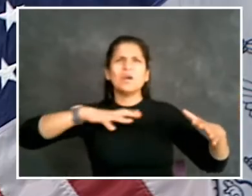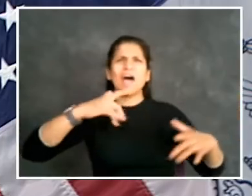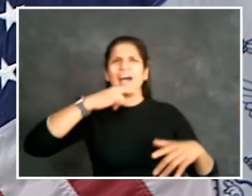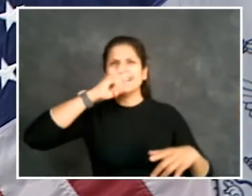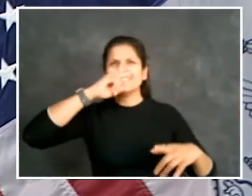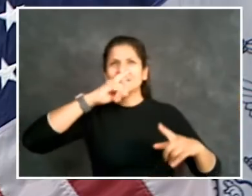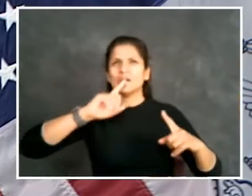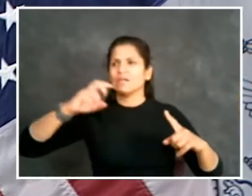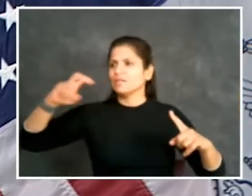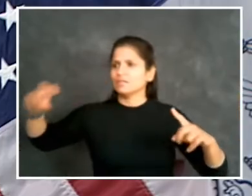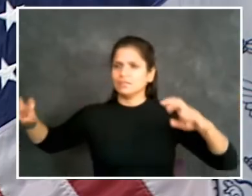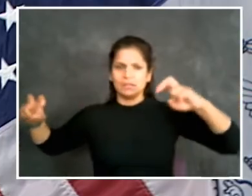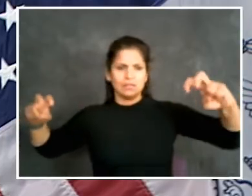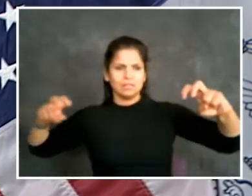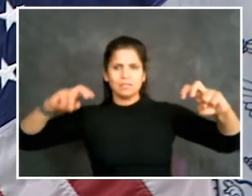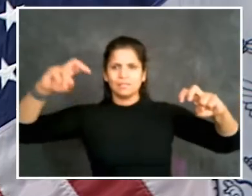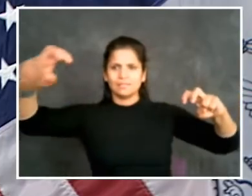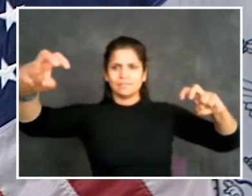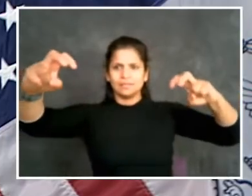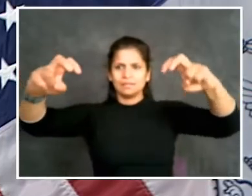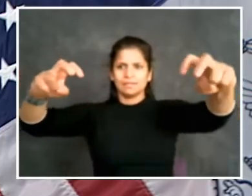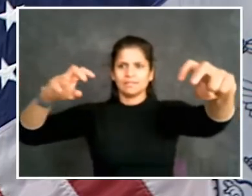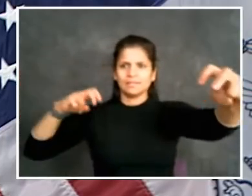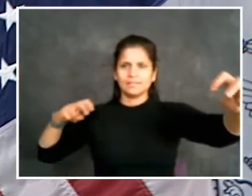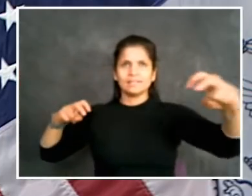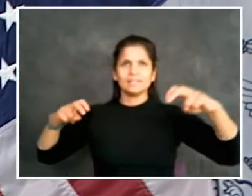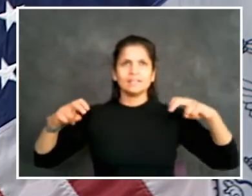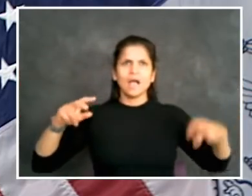Denmark, but that's not what we have here. We have